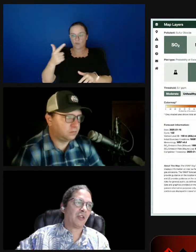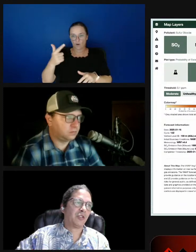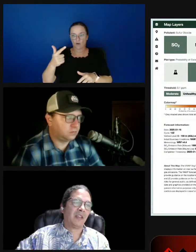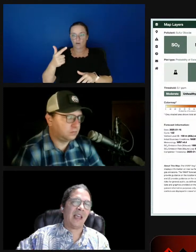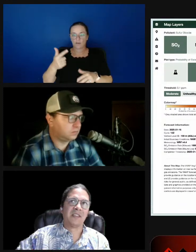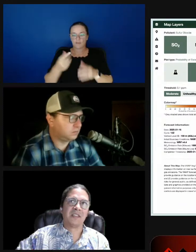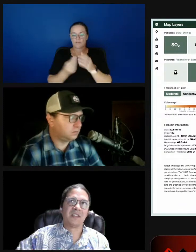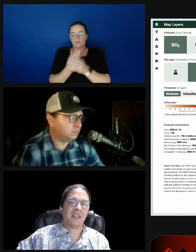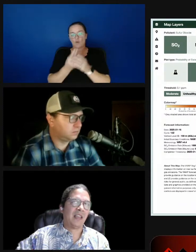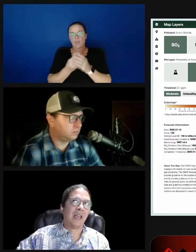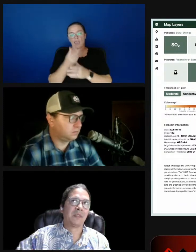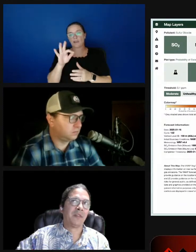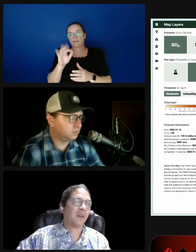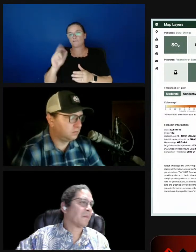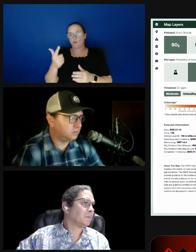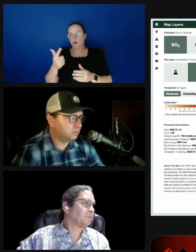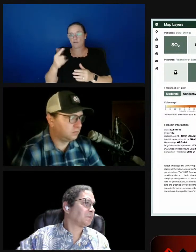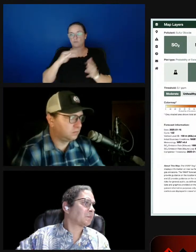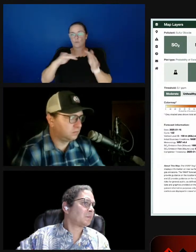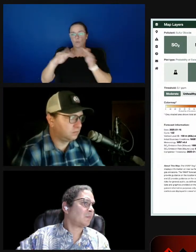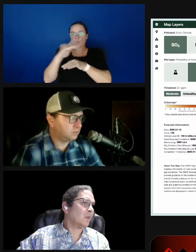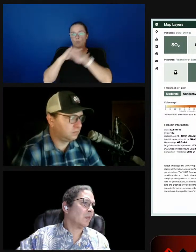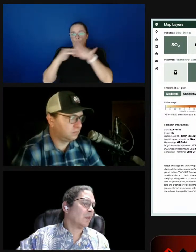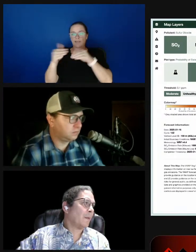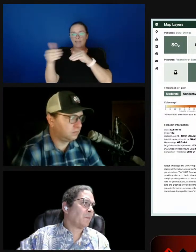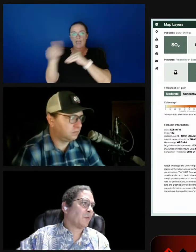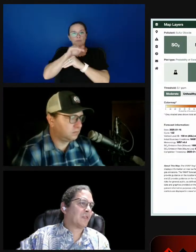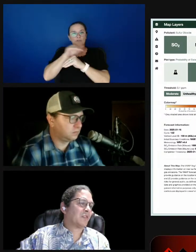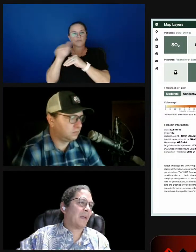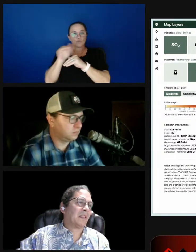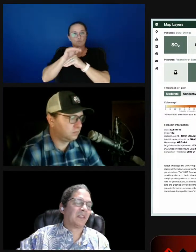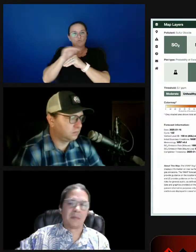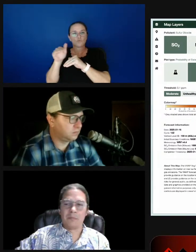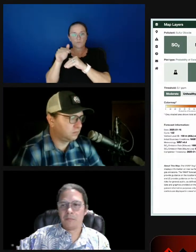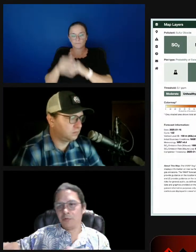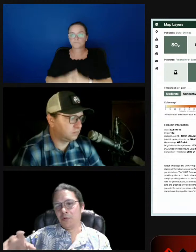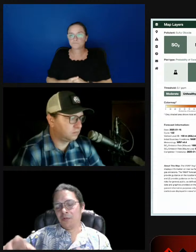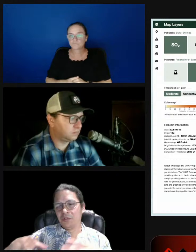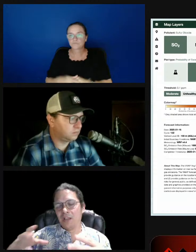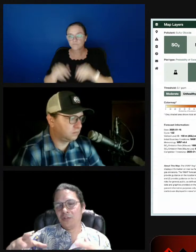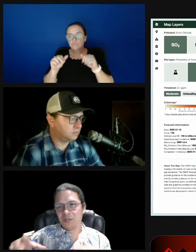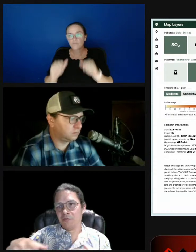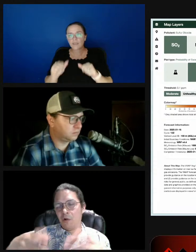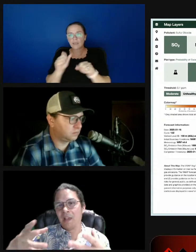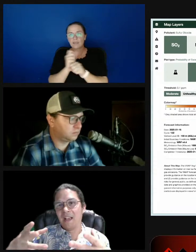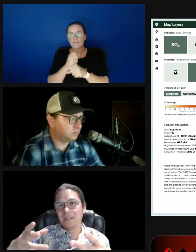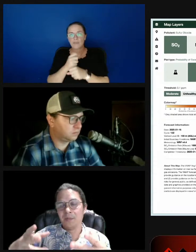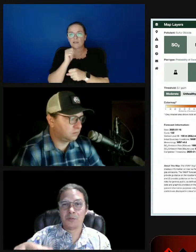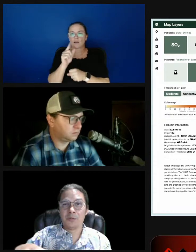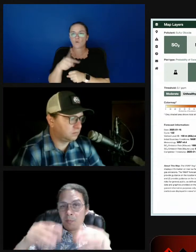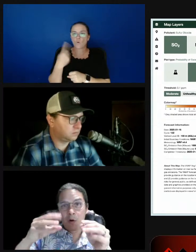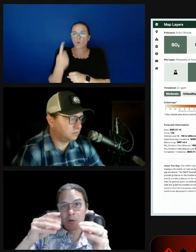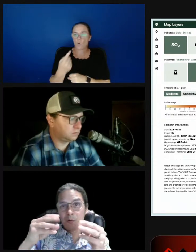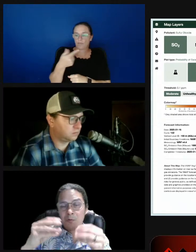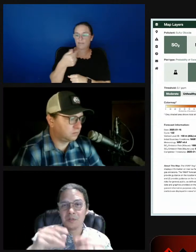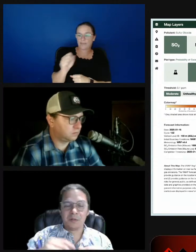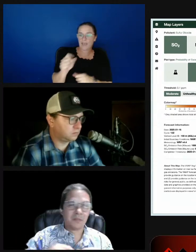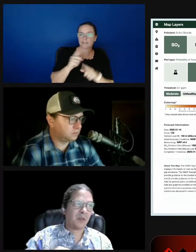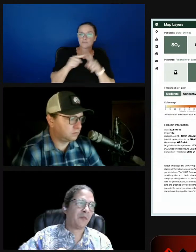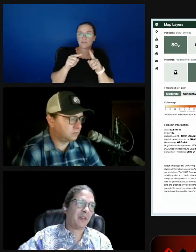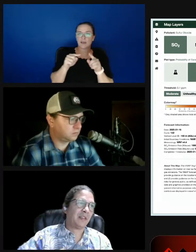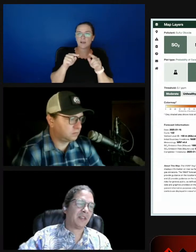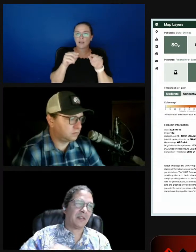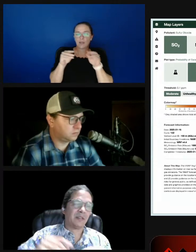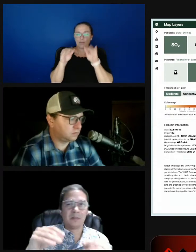the interaction of the gases in the atmosphere. Right, so that means it can produce not just the raw gas, but also little particles